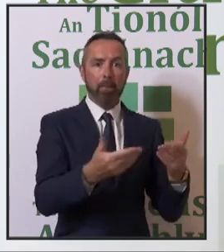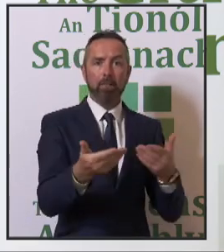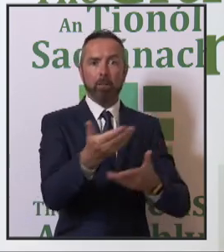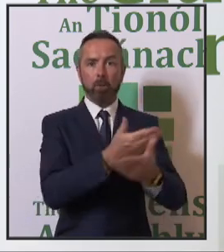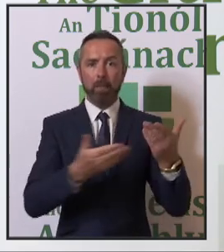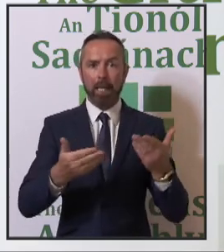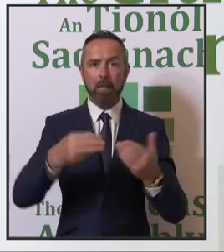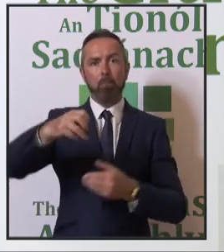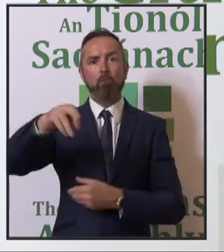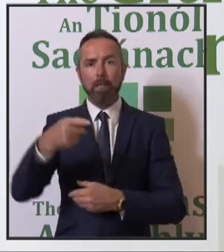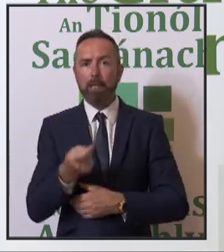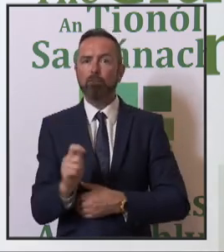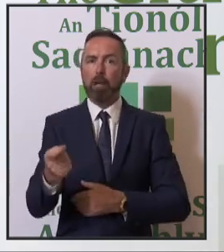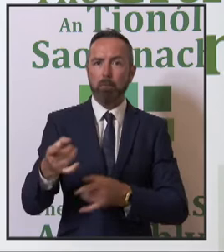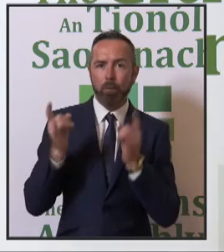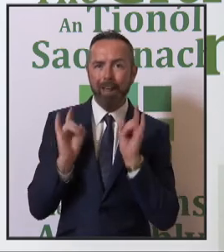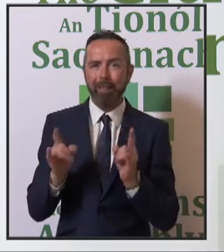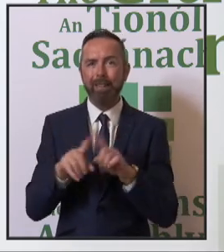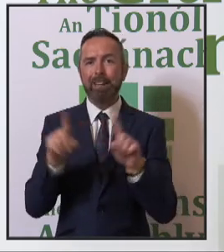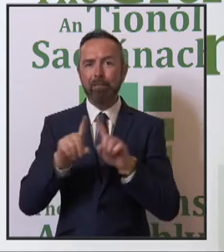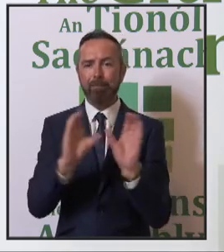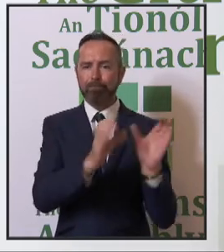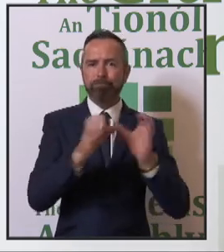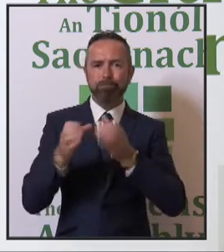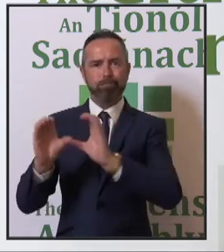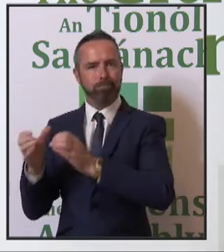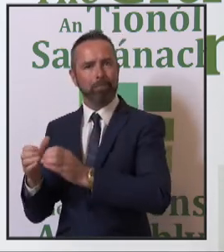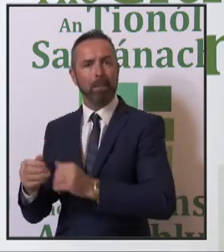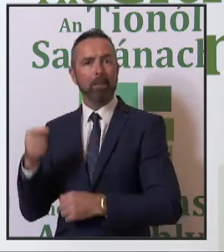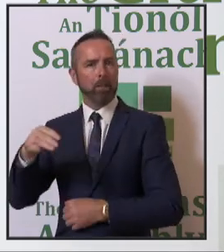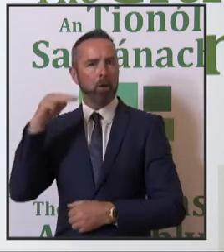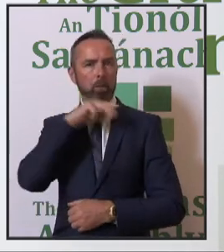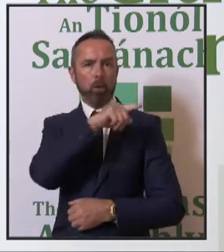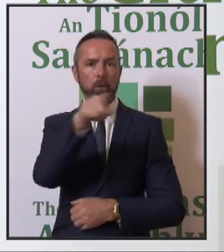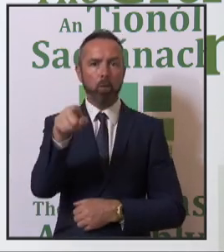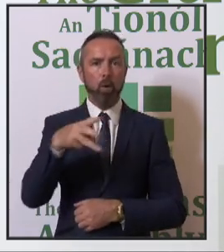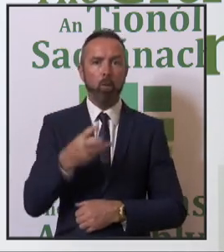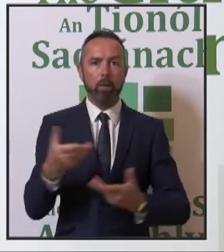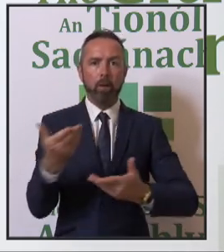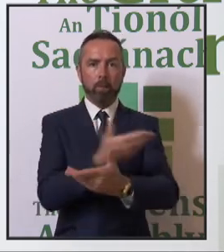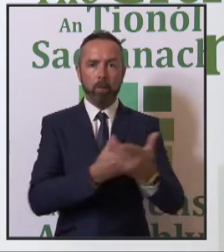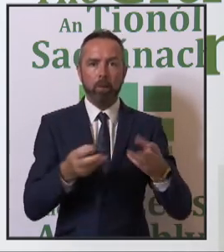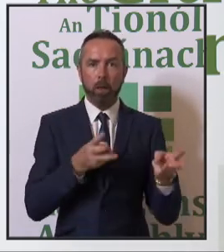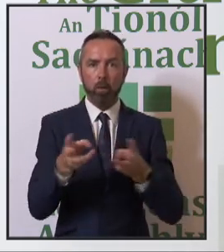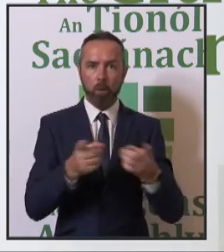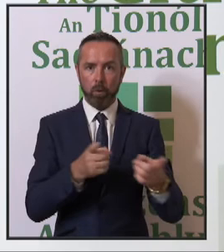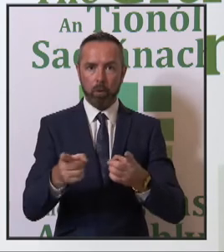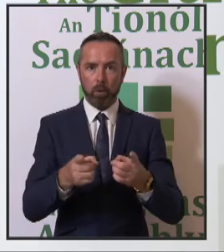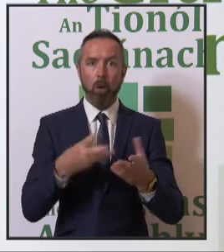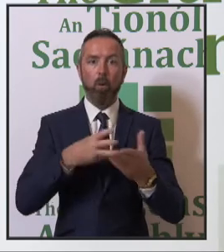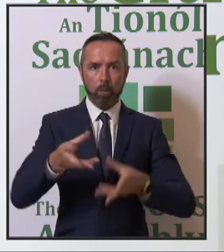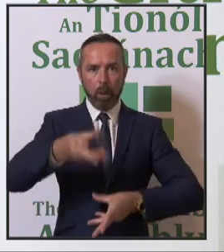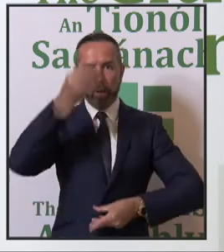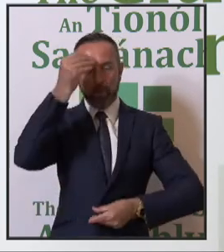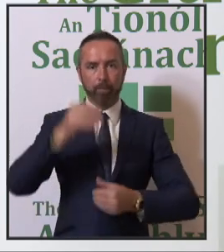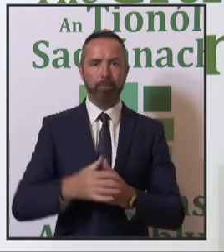marine, to transport, to health. So it will be so important that you also communicate the work that we do as we are learning and as we are